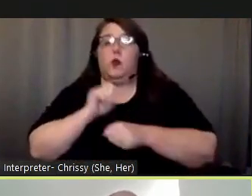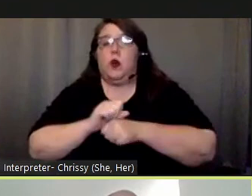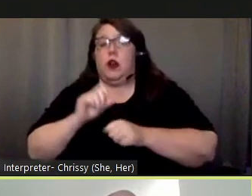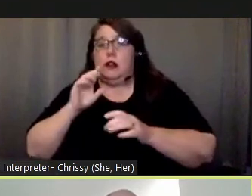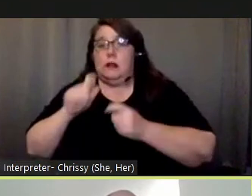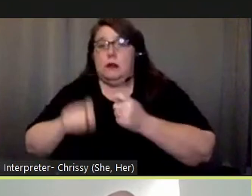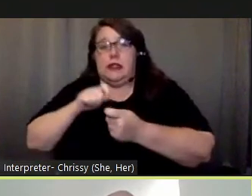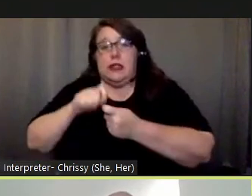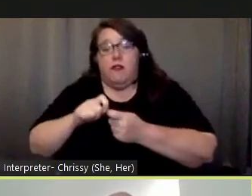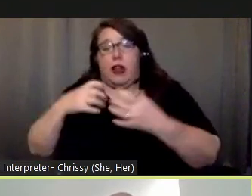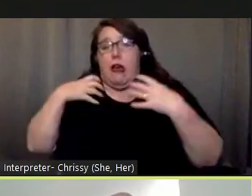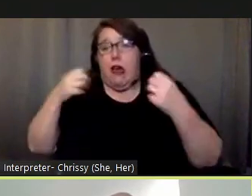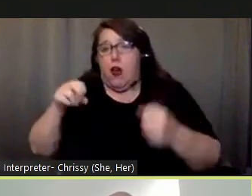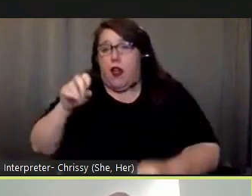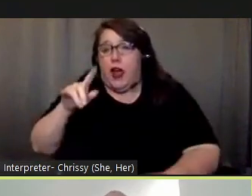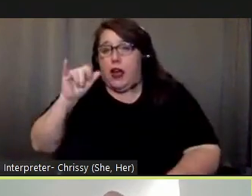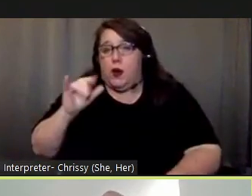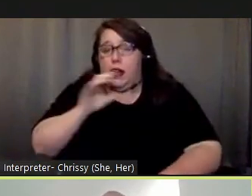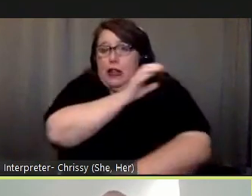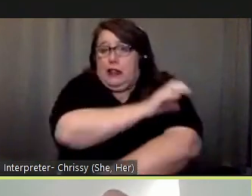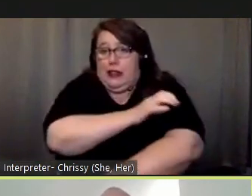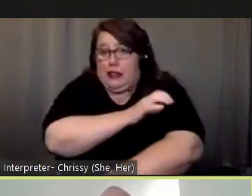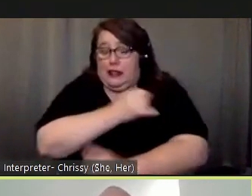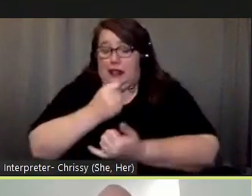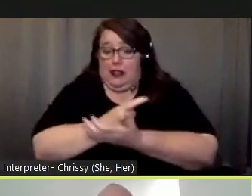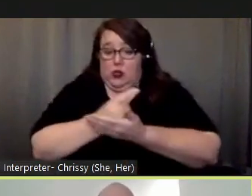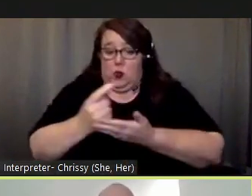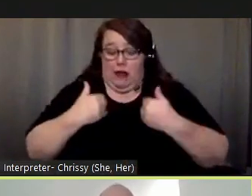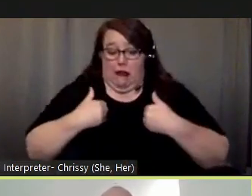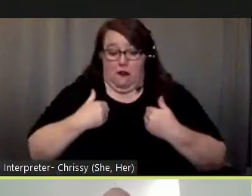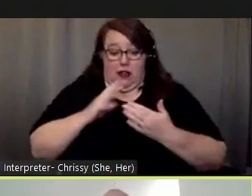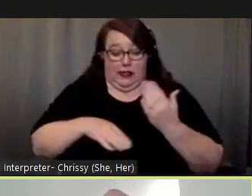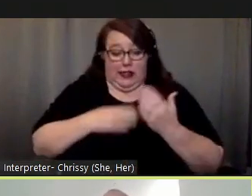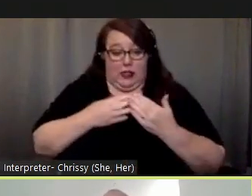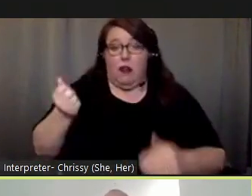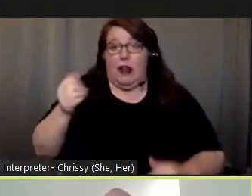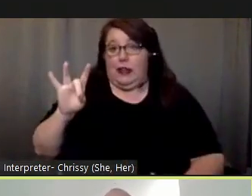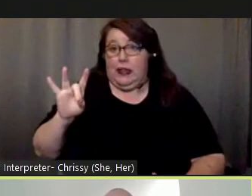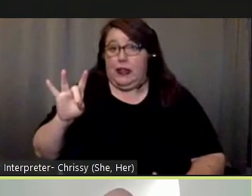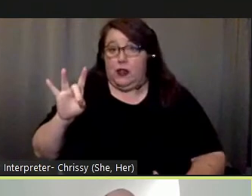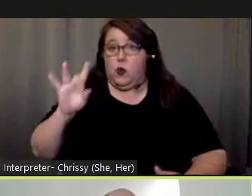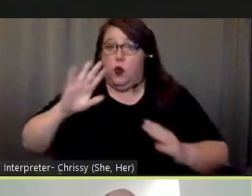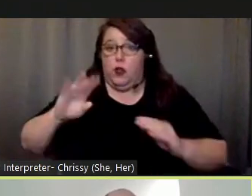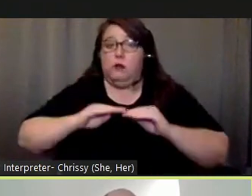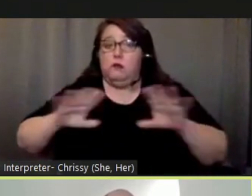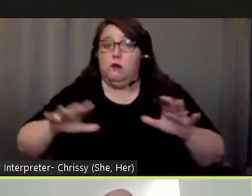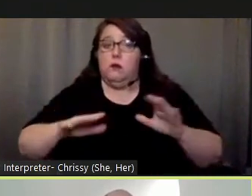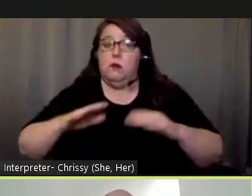equity clinics. We have 18 scheduled for this week alone that they will distribute more than